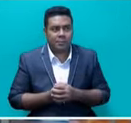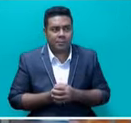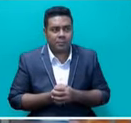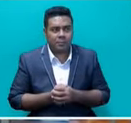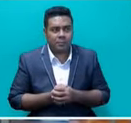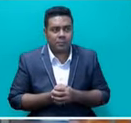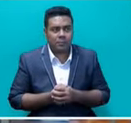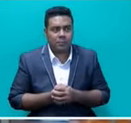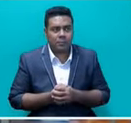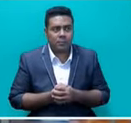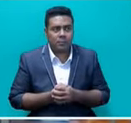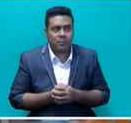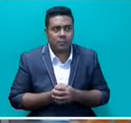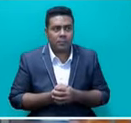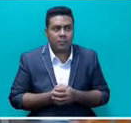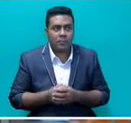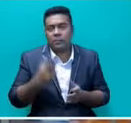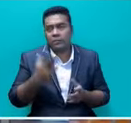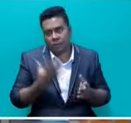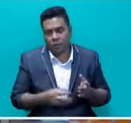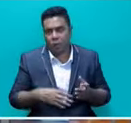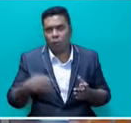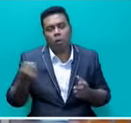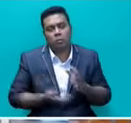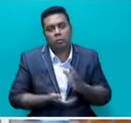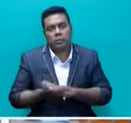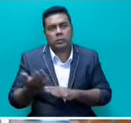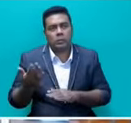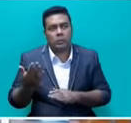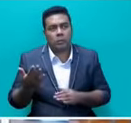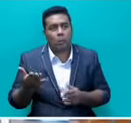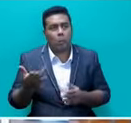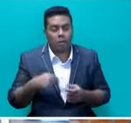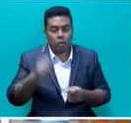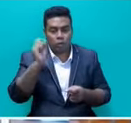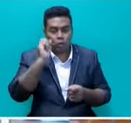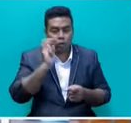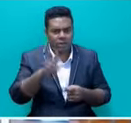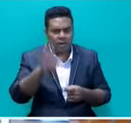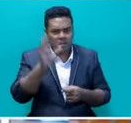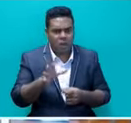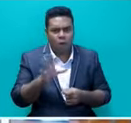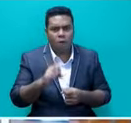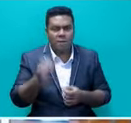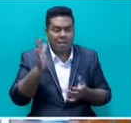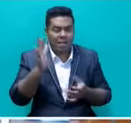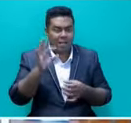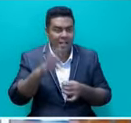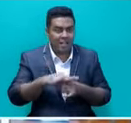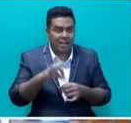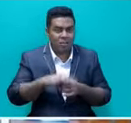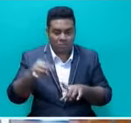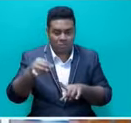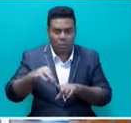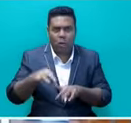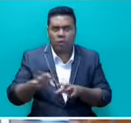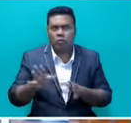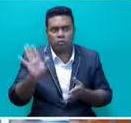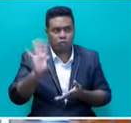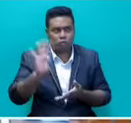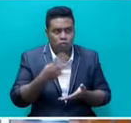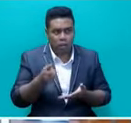And they have gone under alias name, and then when the supervisor of elections wants to check the roll against people who are in prison so